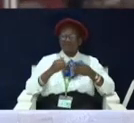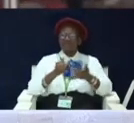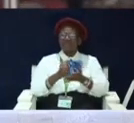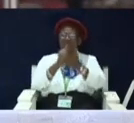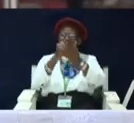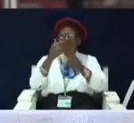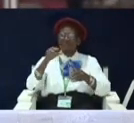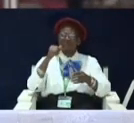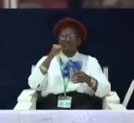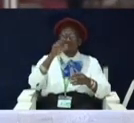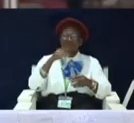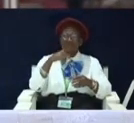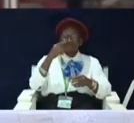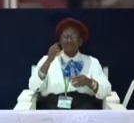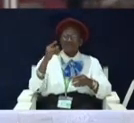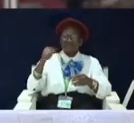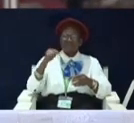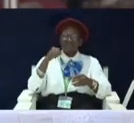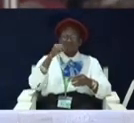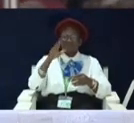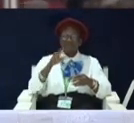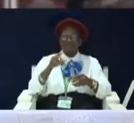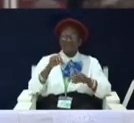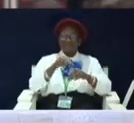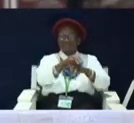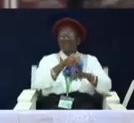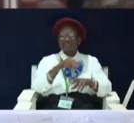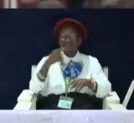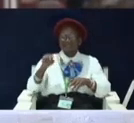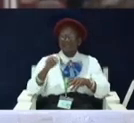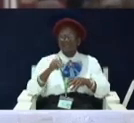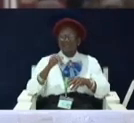Lord, "Send this woman away, she's too loud."